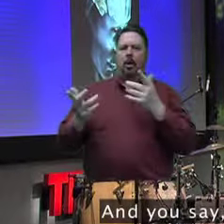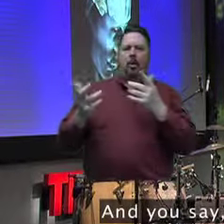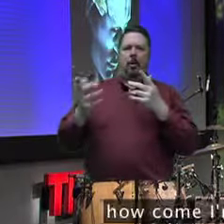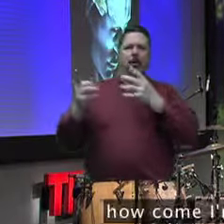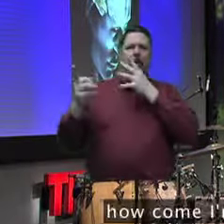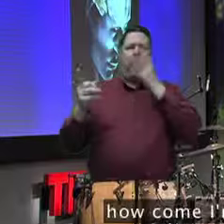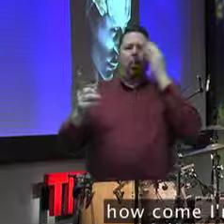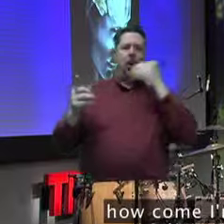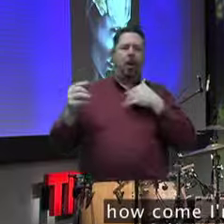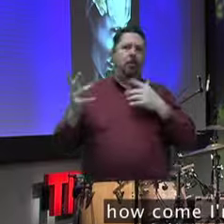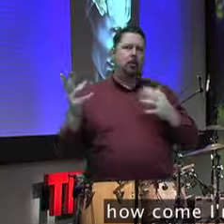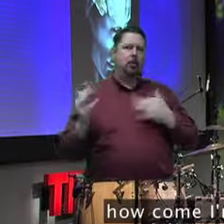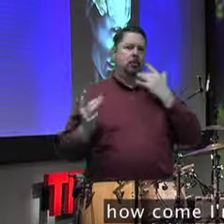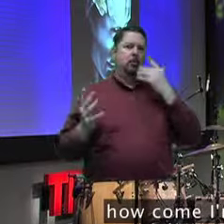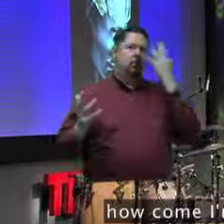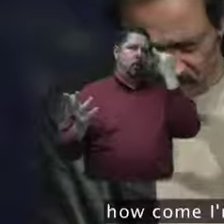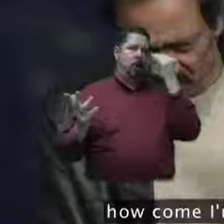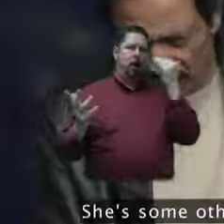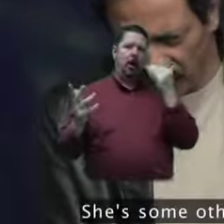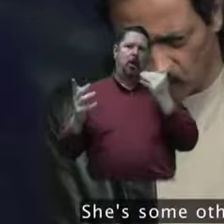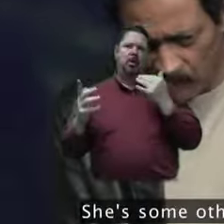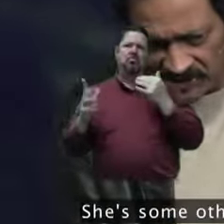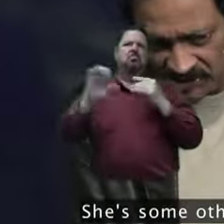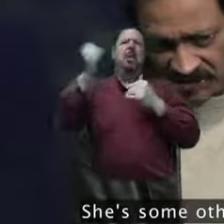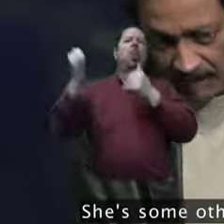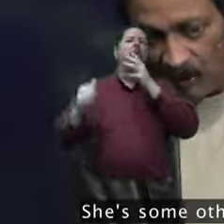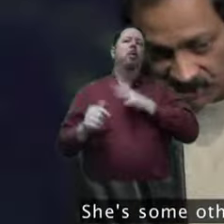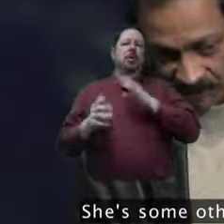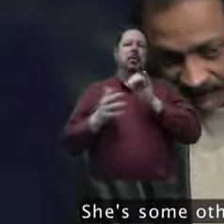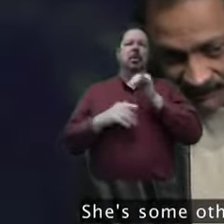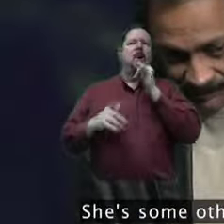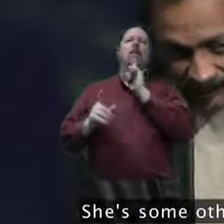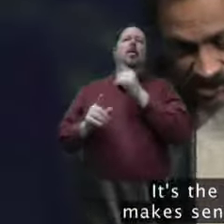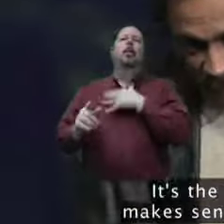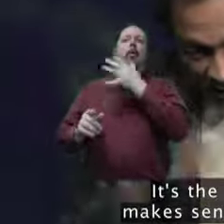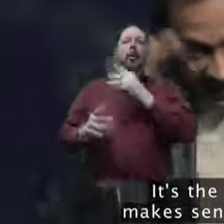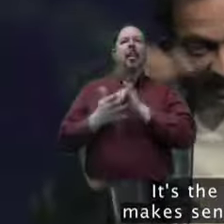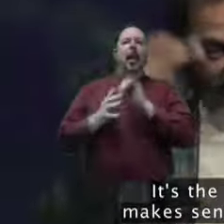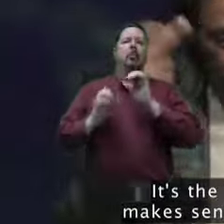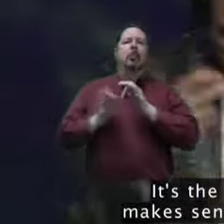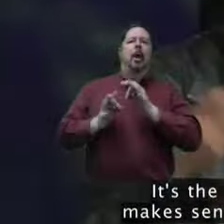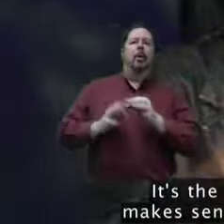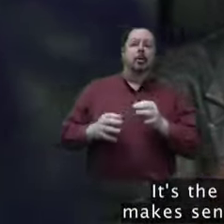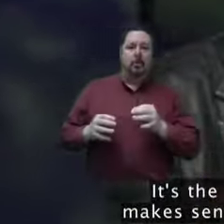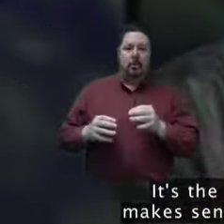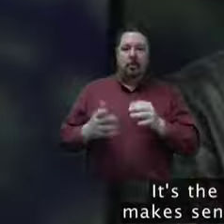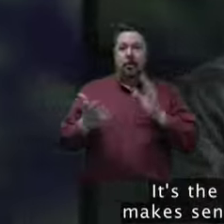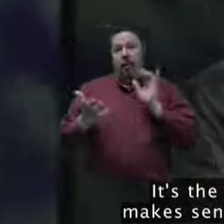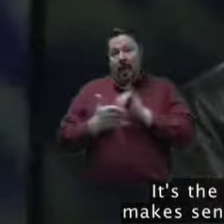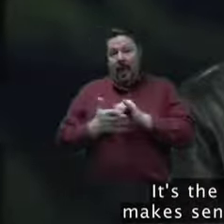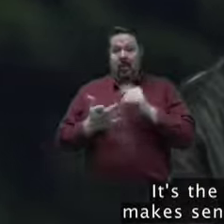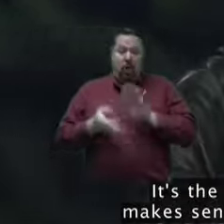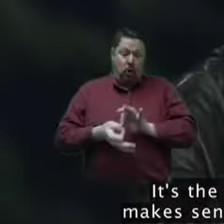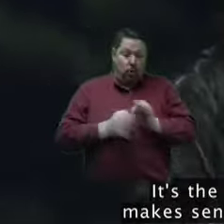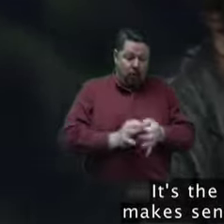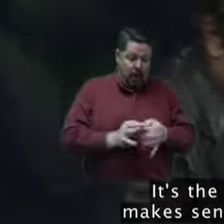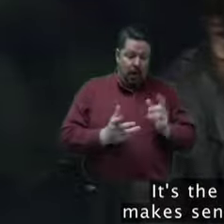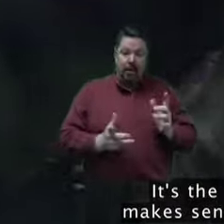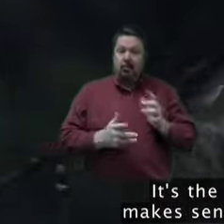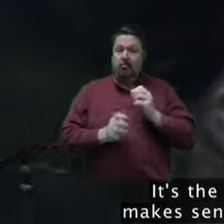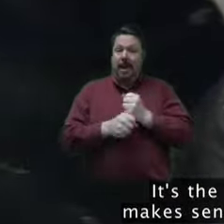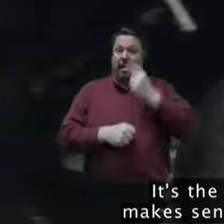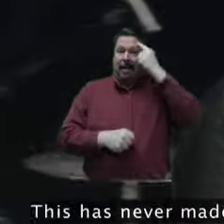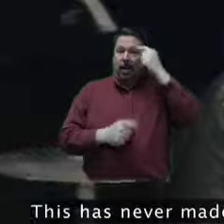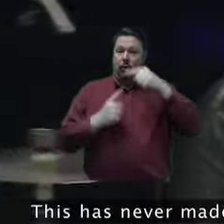if this is my mom, how come I'm being sexually turned on? She's some other woman. She's an imposter. It's the only interpretation that makes sense to your